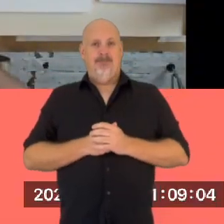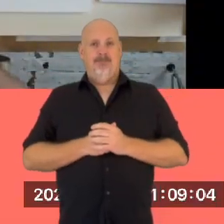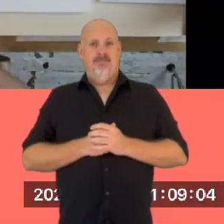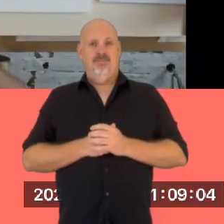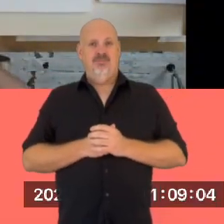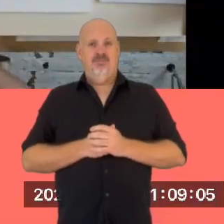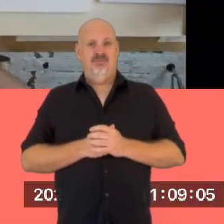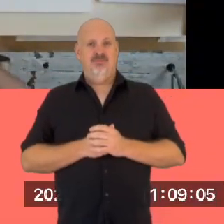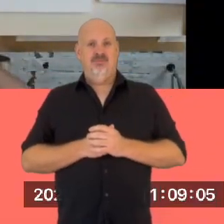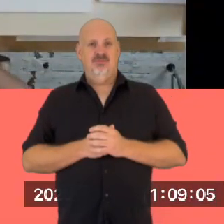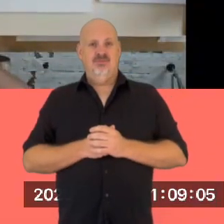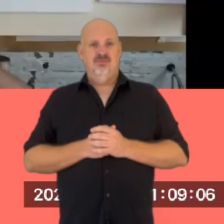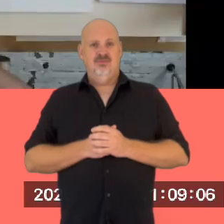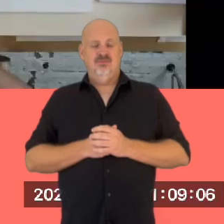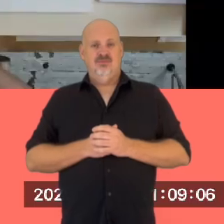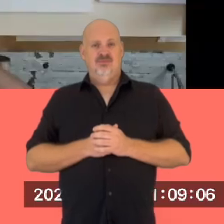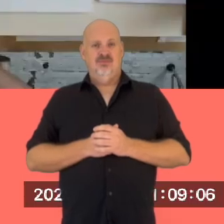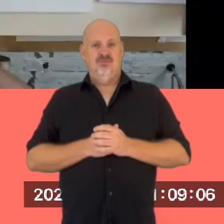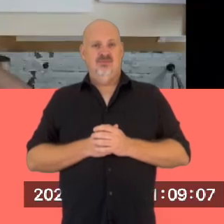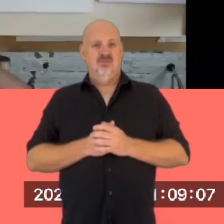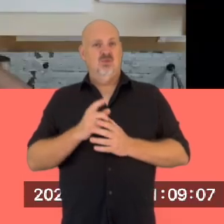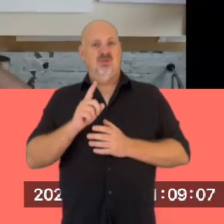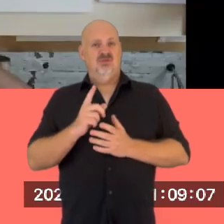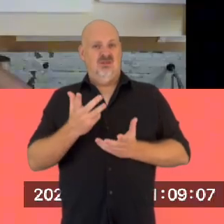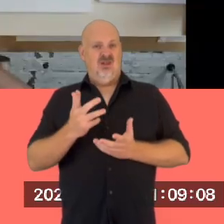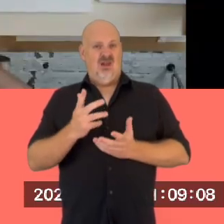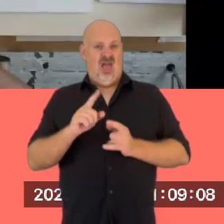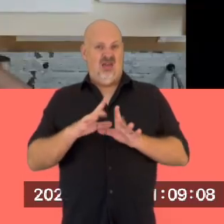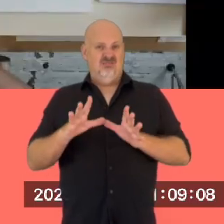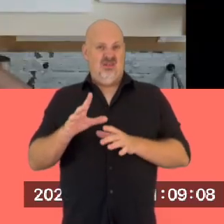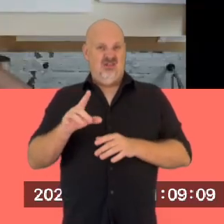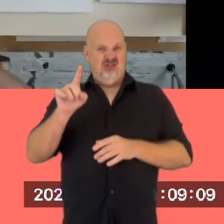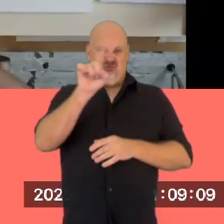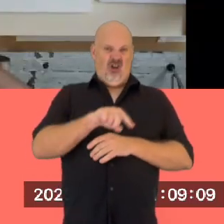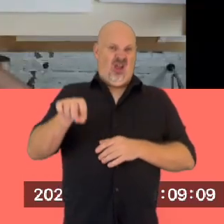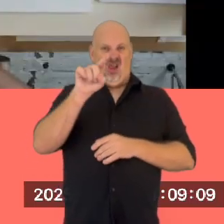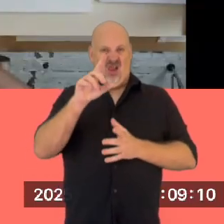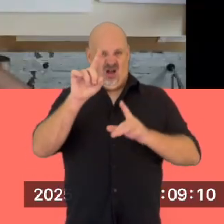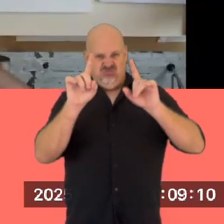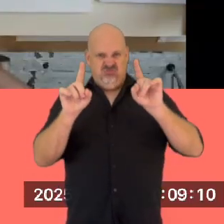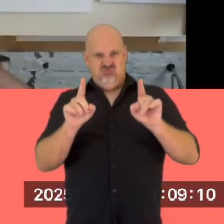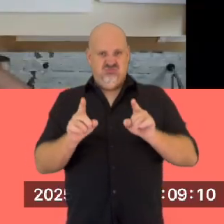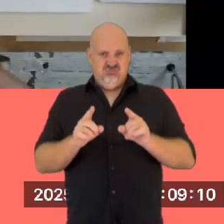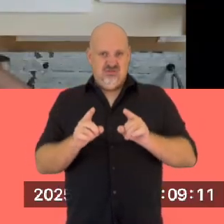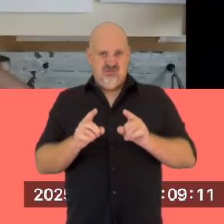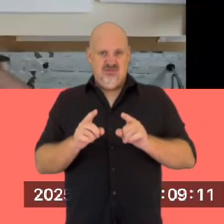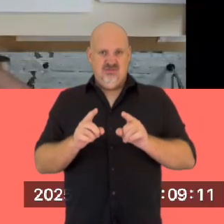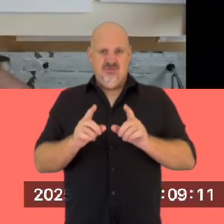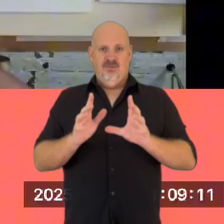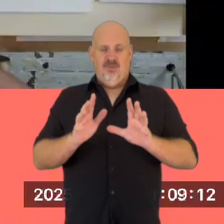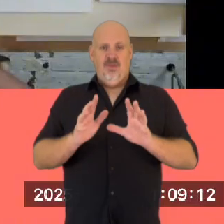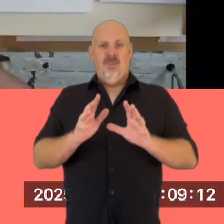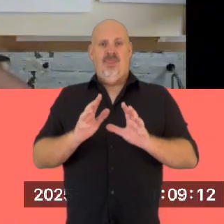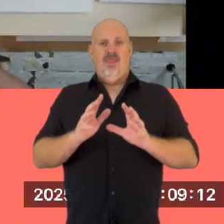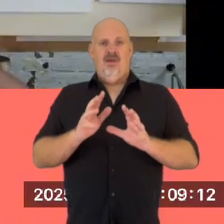start with a shape which is essentially a big abstract